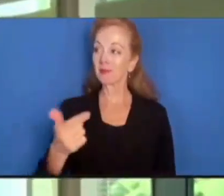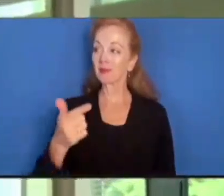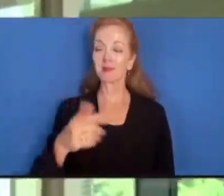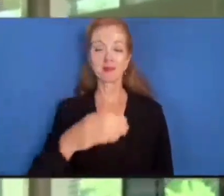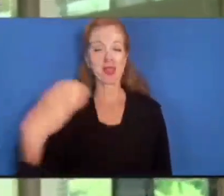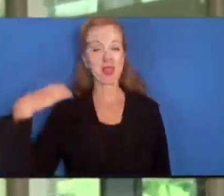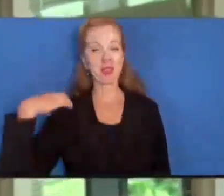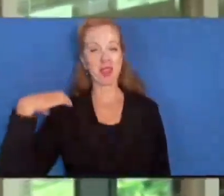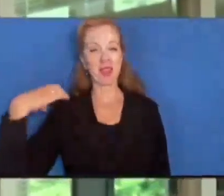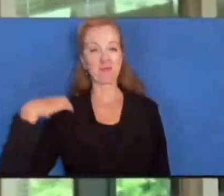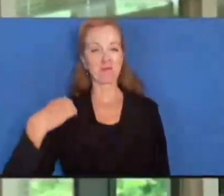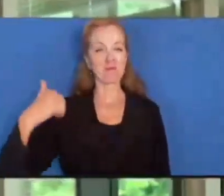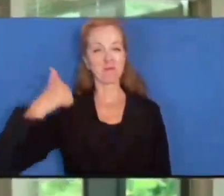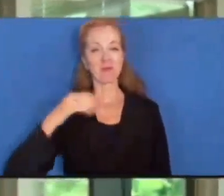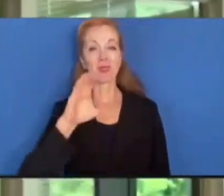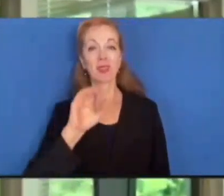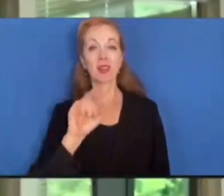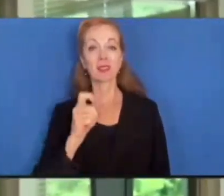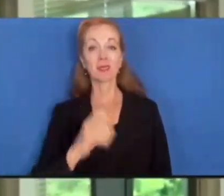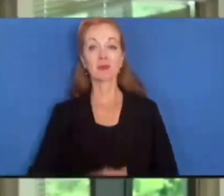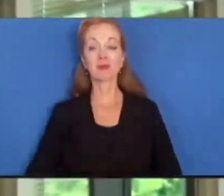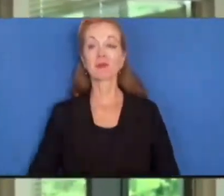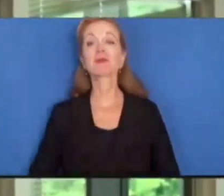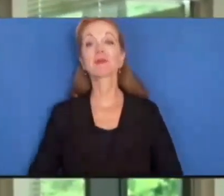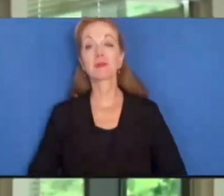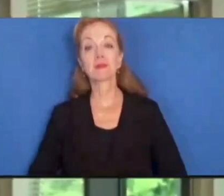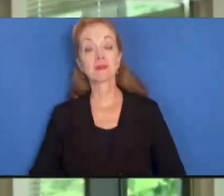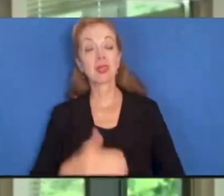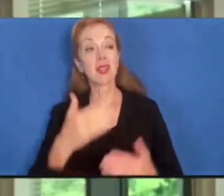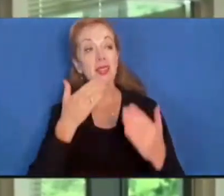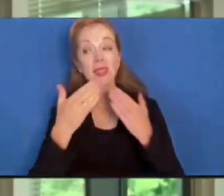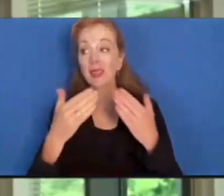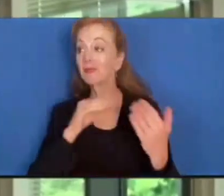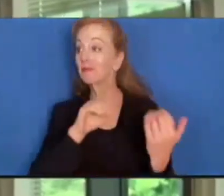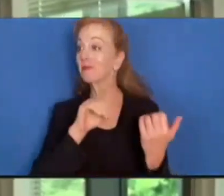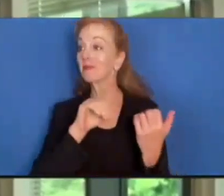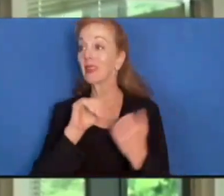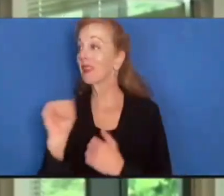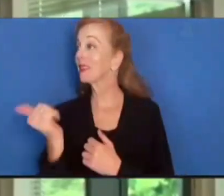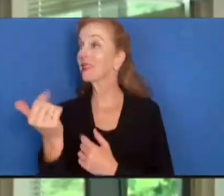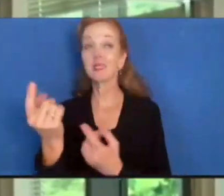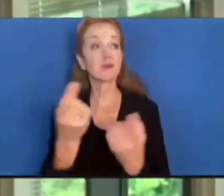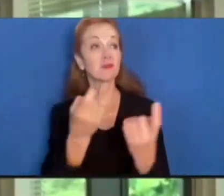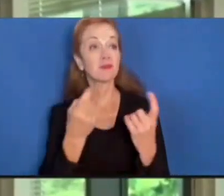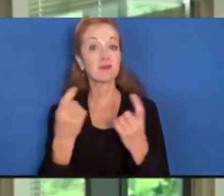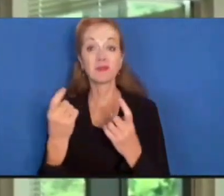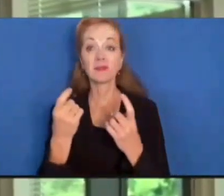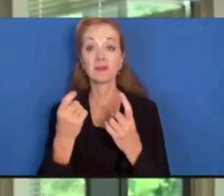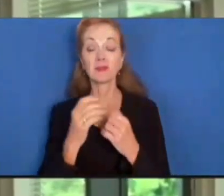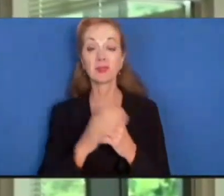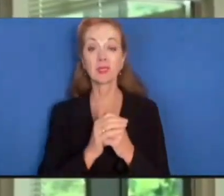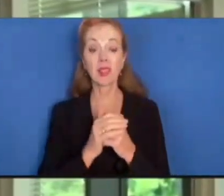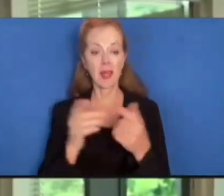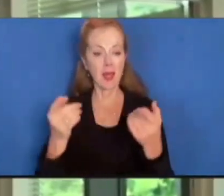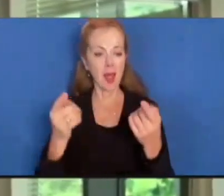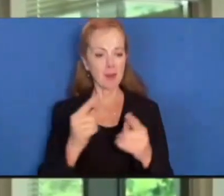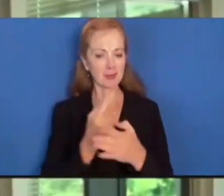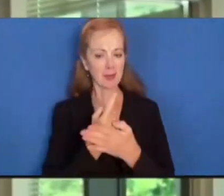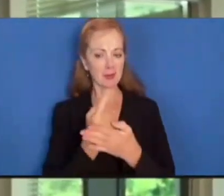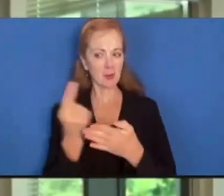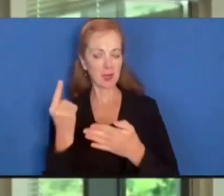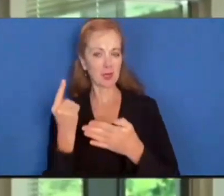Appreciate that. Sergeant Strong and Lieutenant Jessup, are there any questions about the call out last week or any